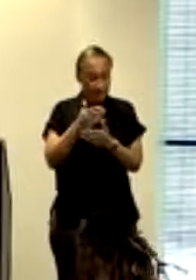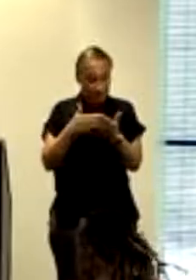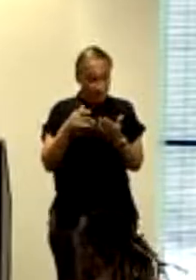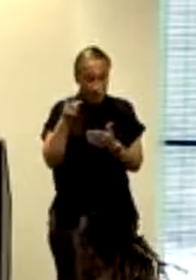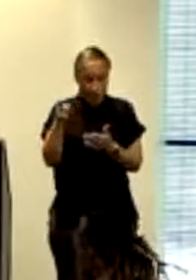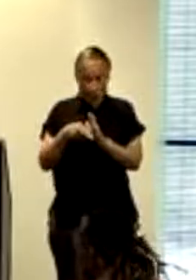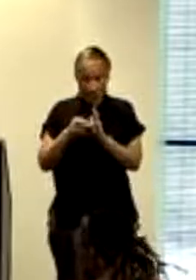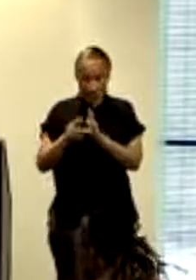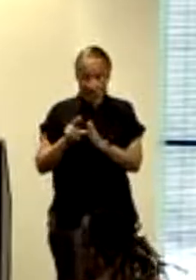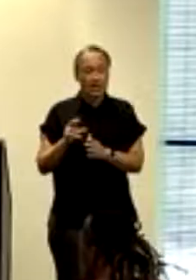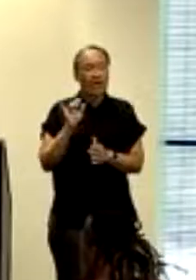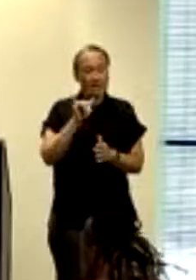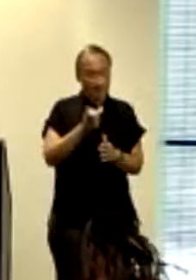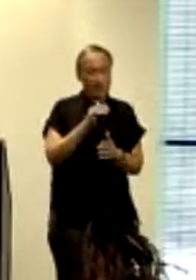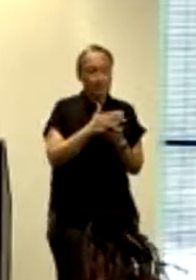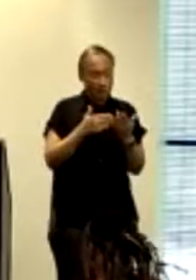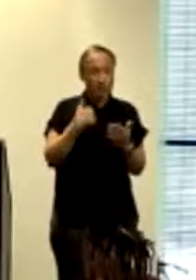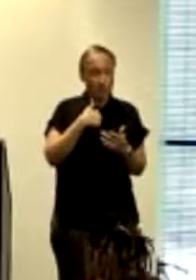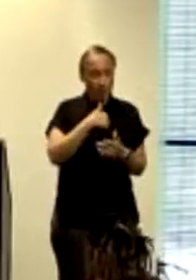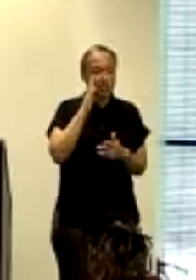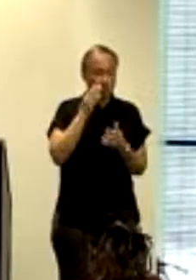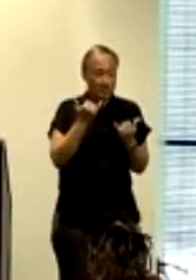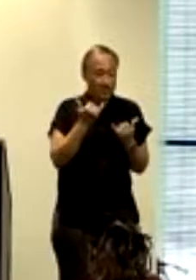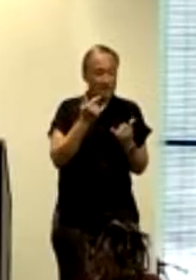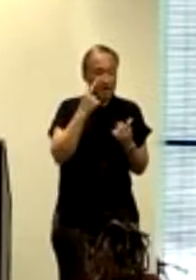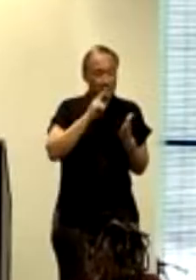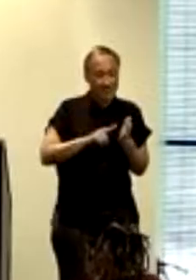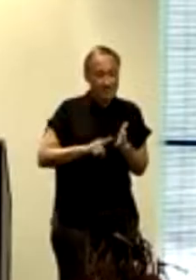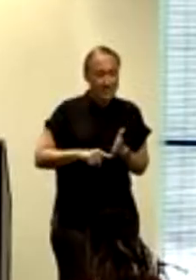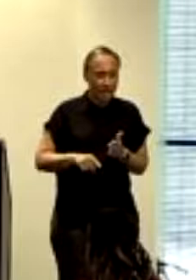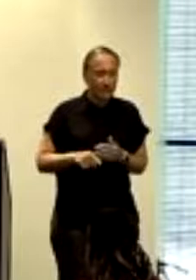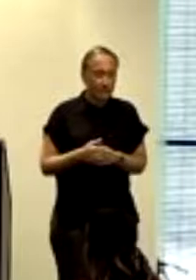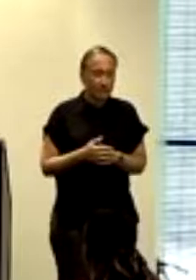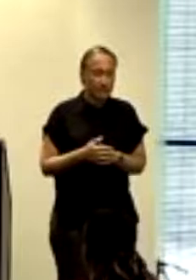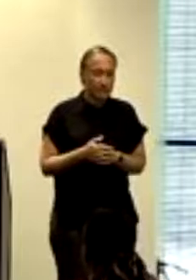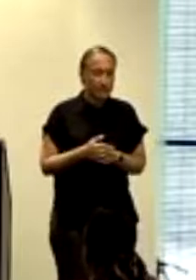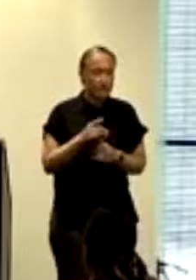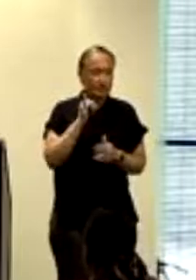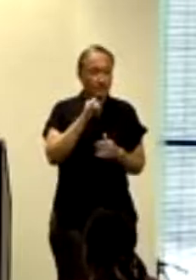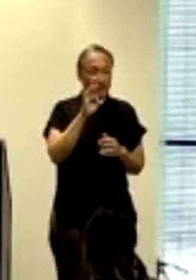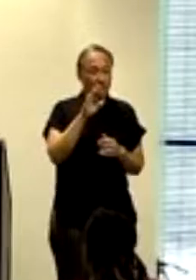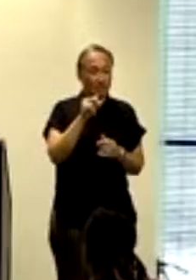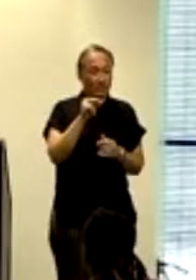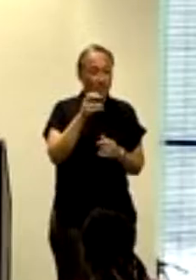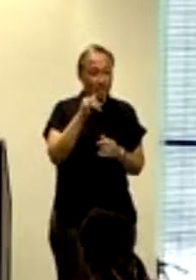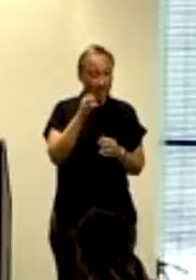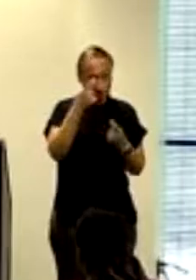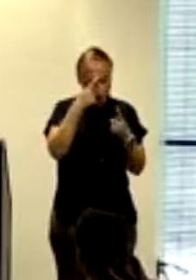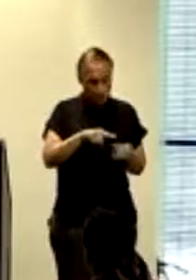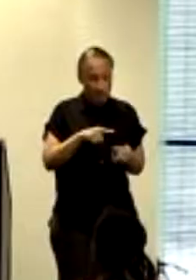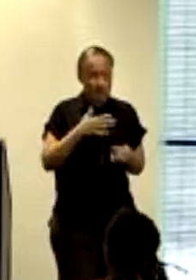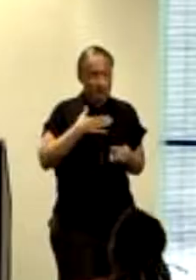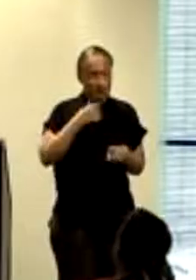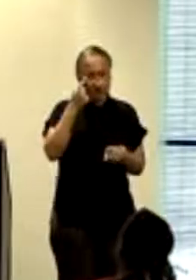you're reviewing? So that is the part that we are currently investigating. The franchise agreement, from my